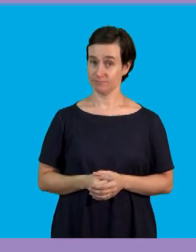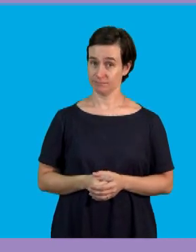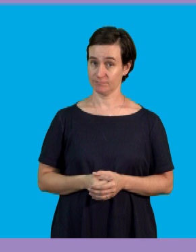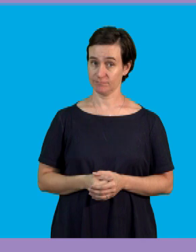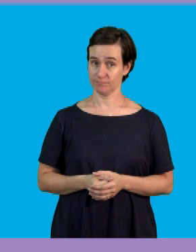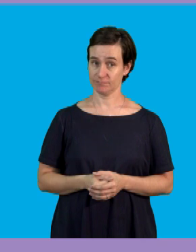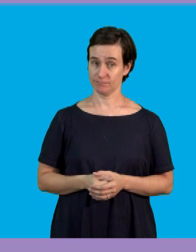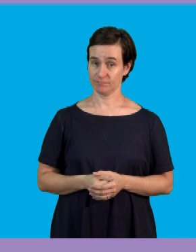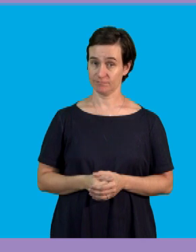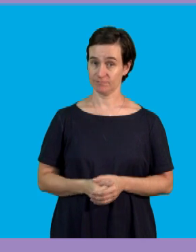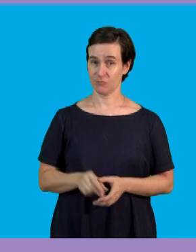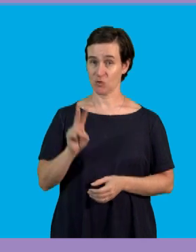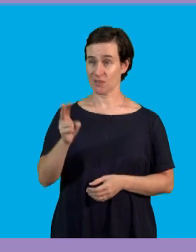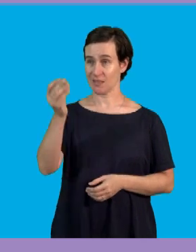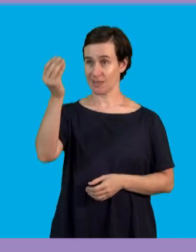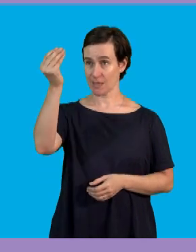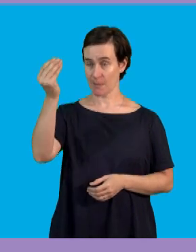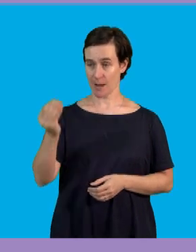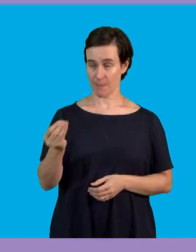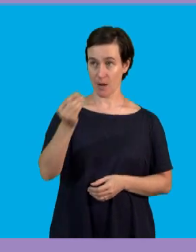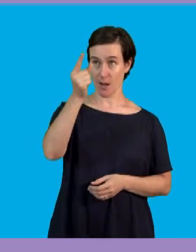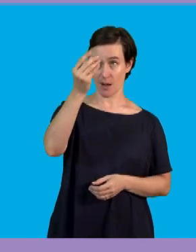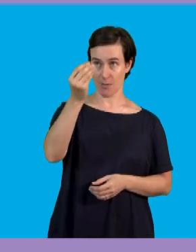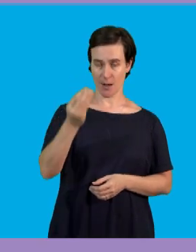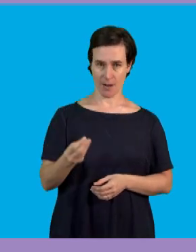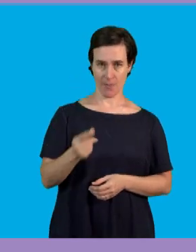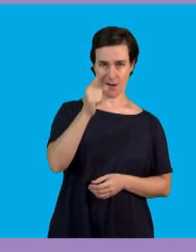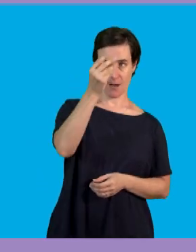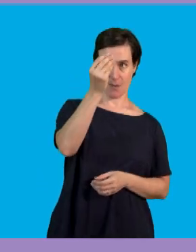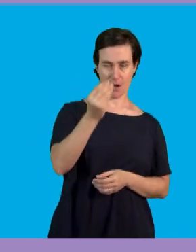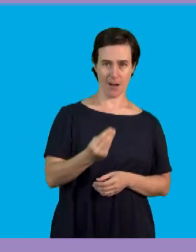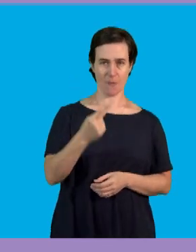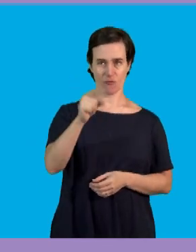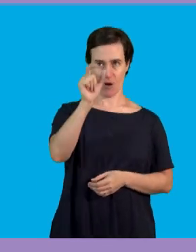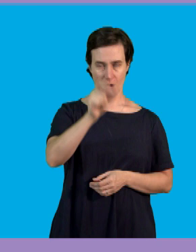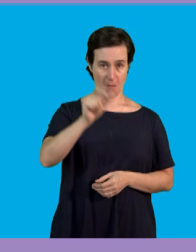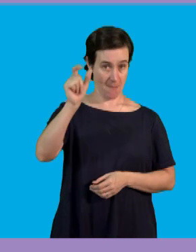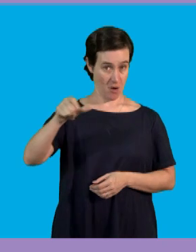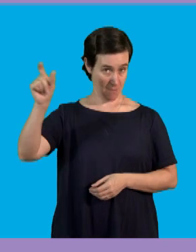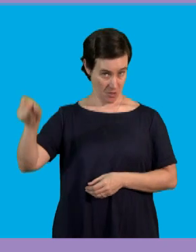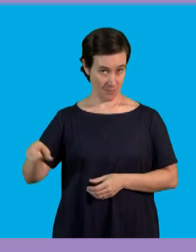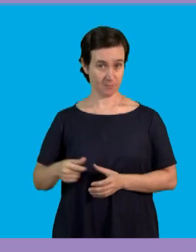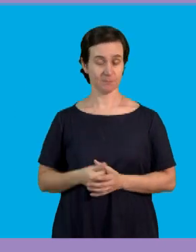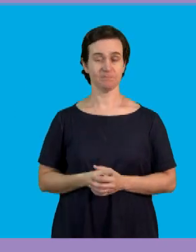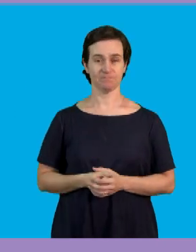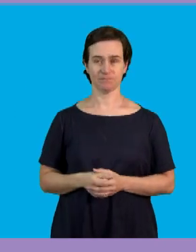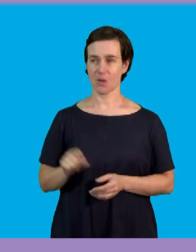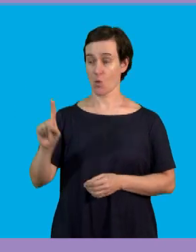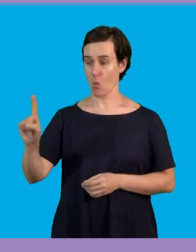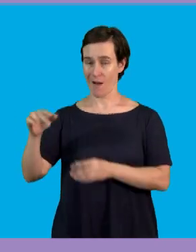how each of the numbers are being written in their correct place value? We have the ones,